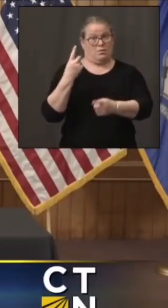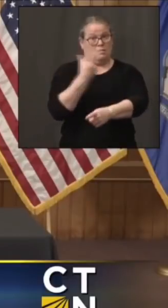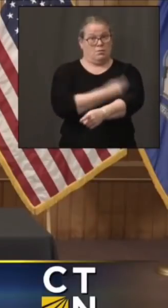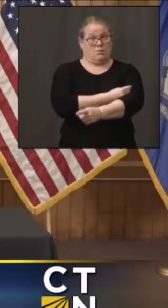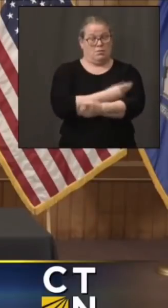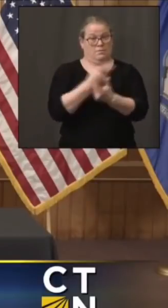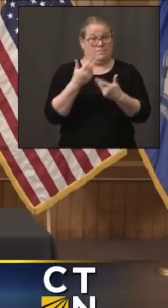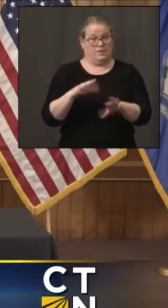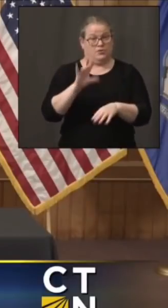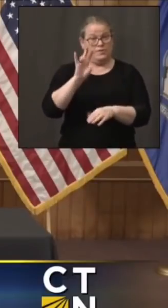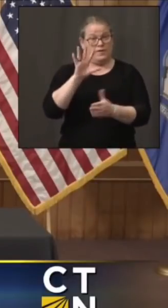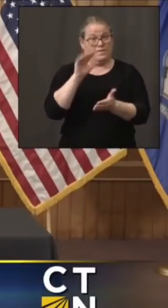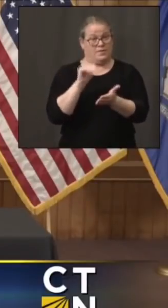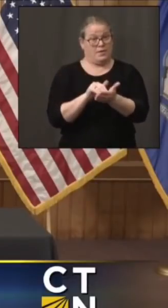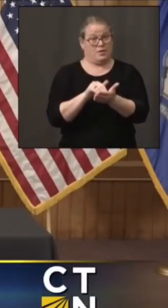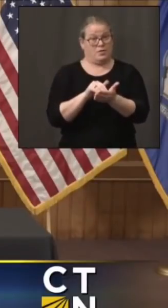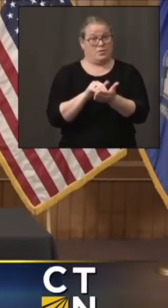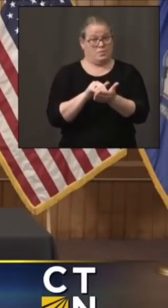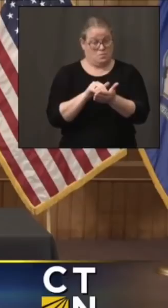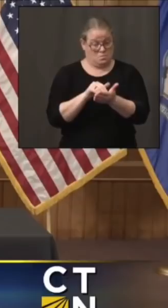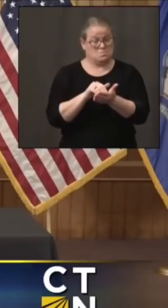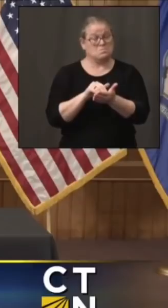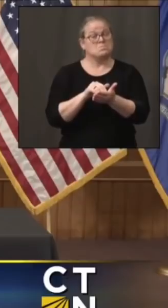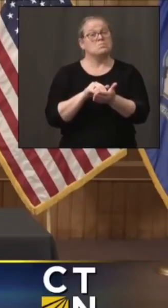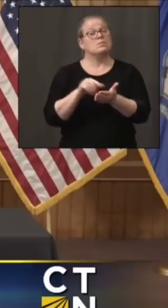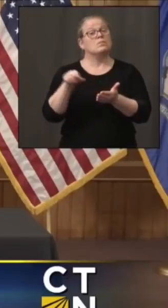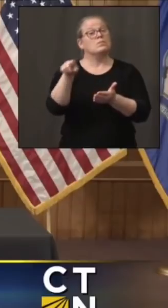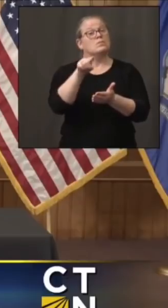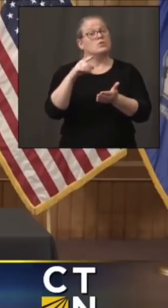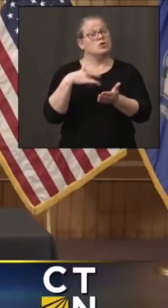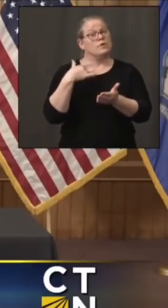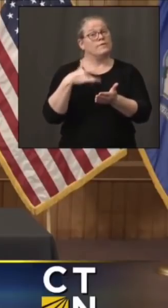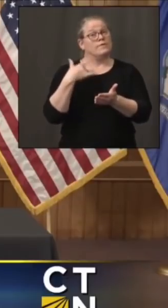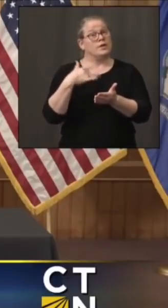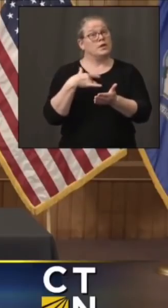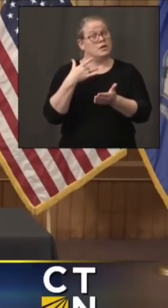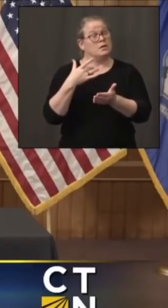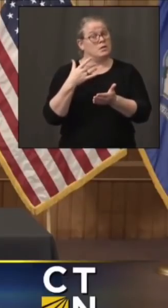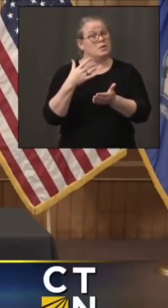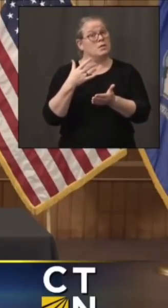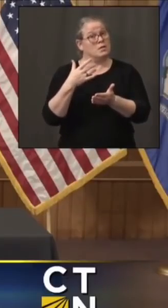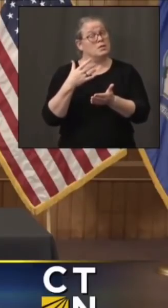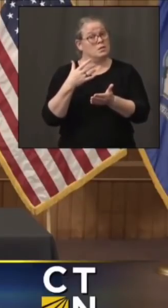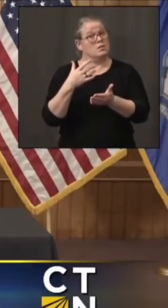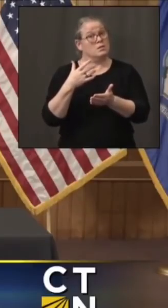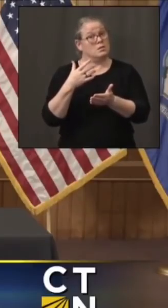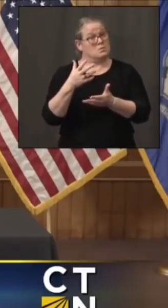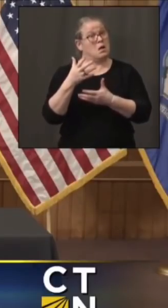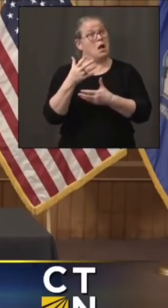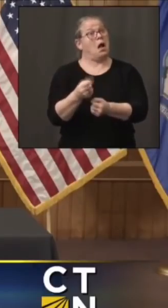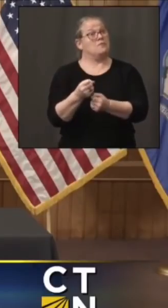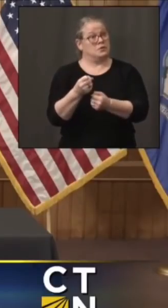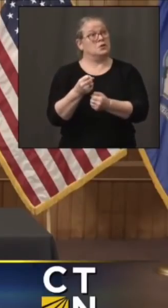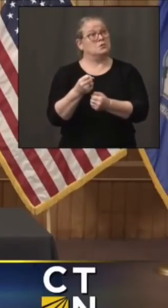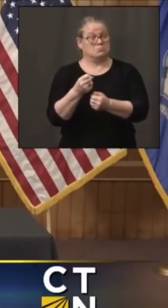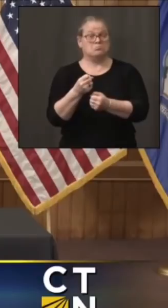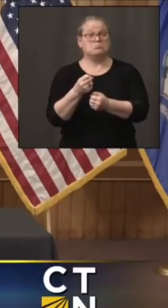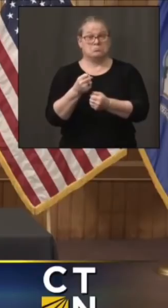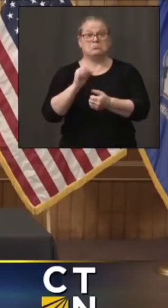And you all are confident that that's going to be, you're going to stick to your original schedule based